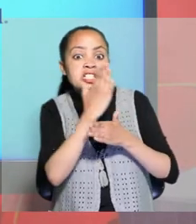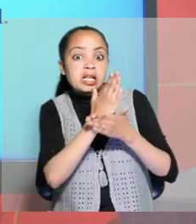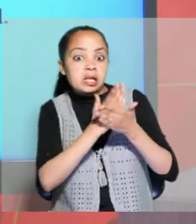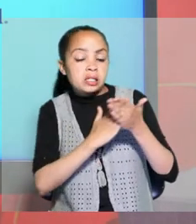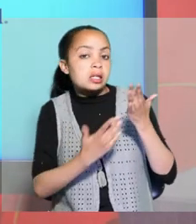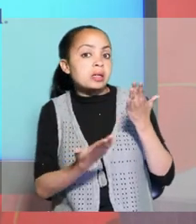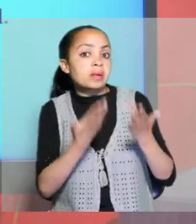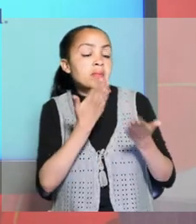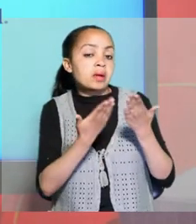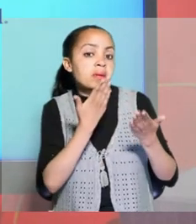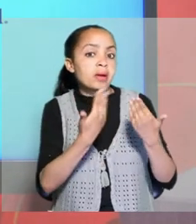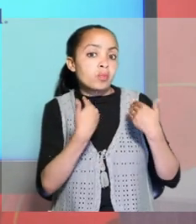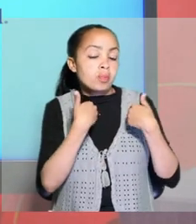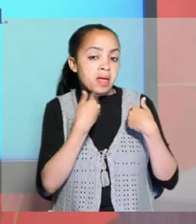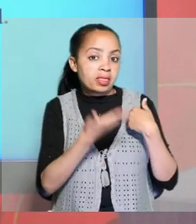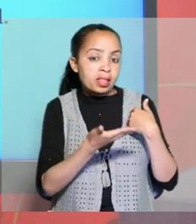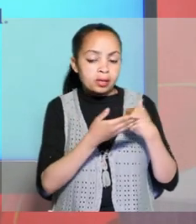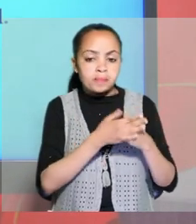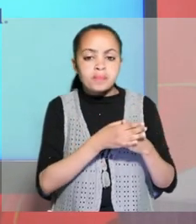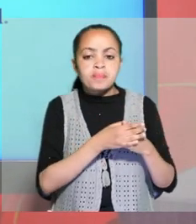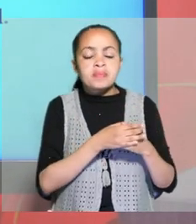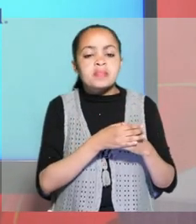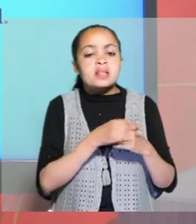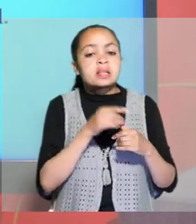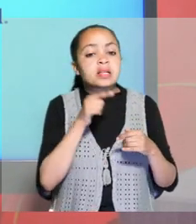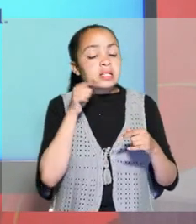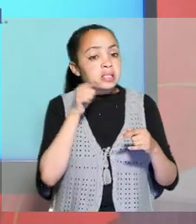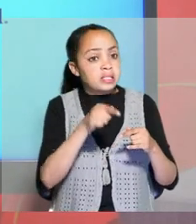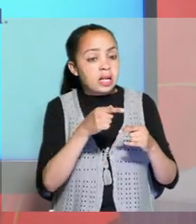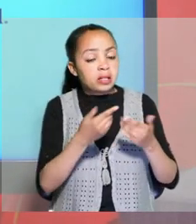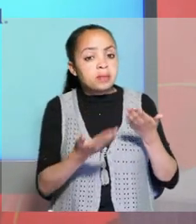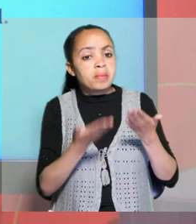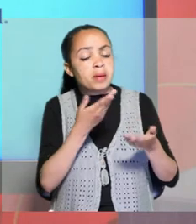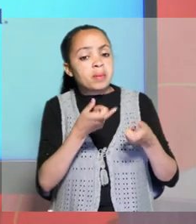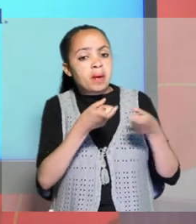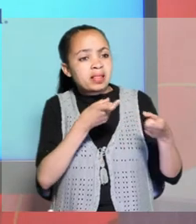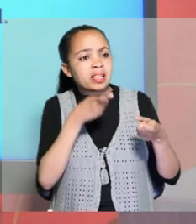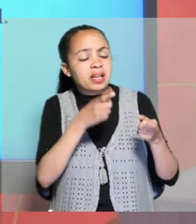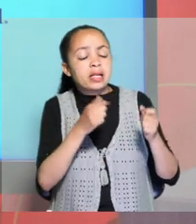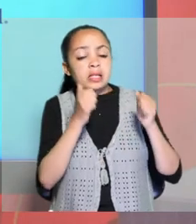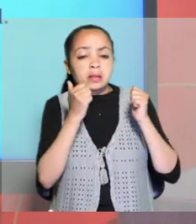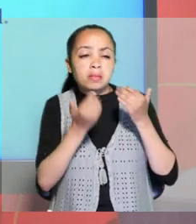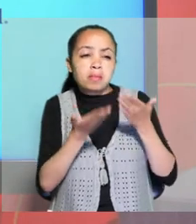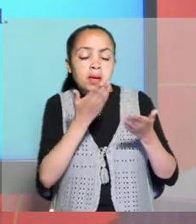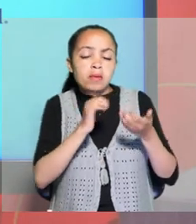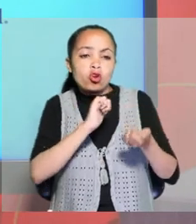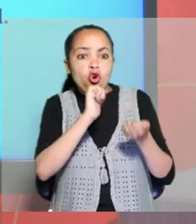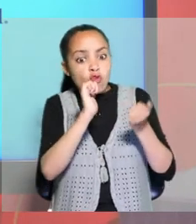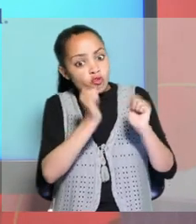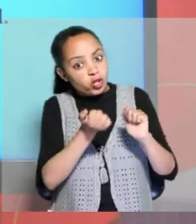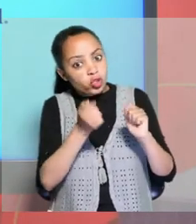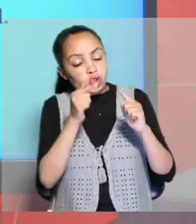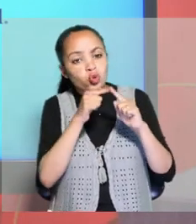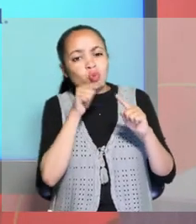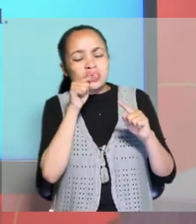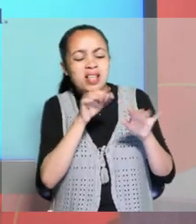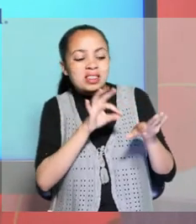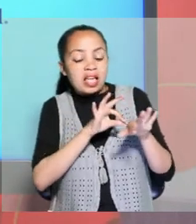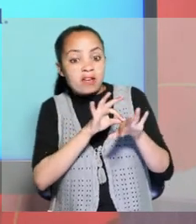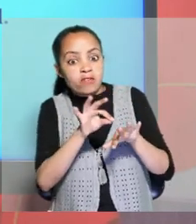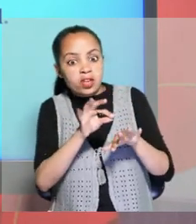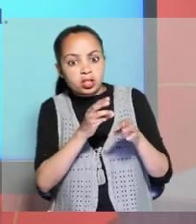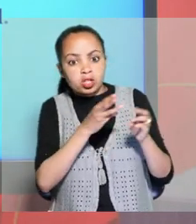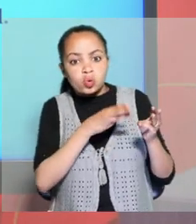become maintained. If factor become maintained, it may be converted to that the infective